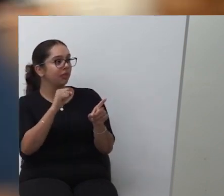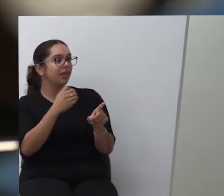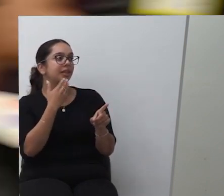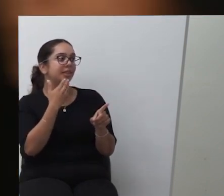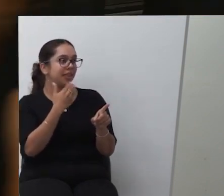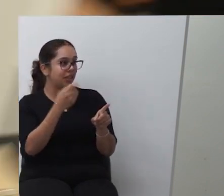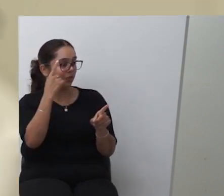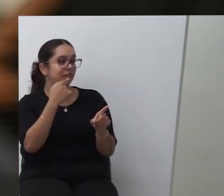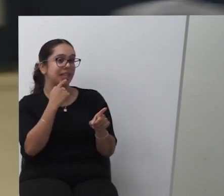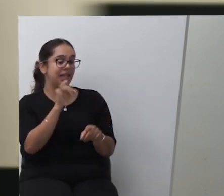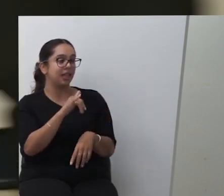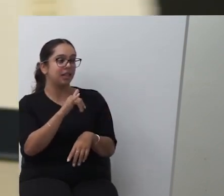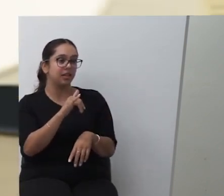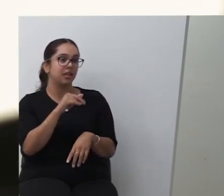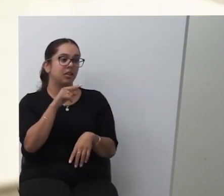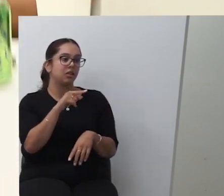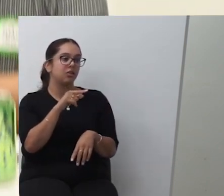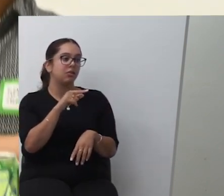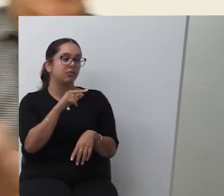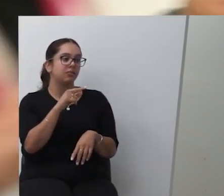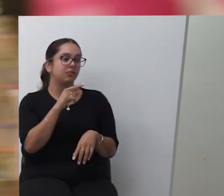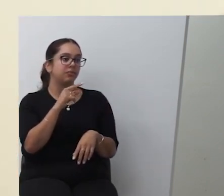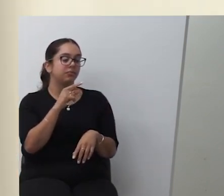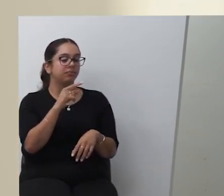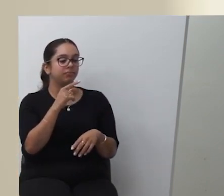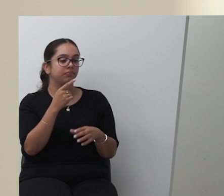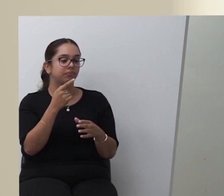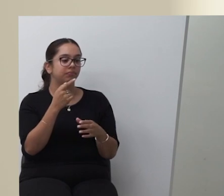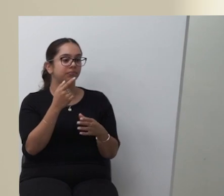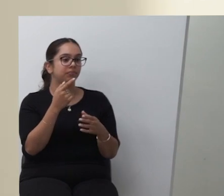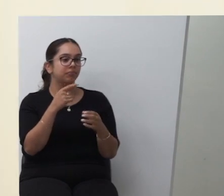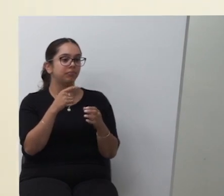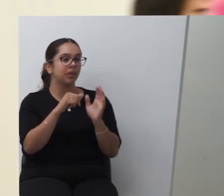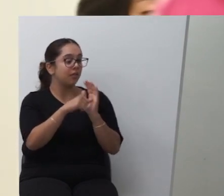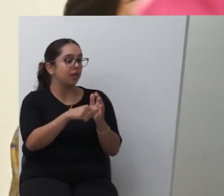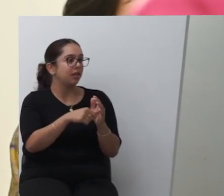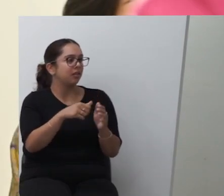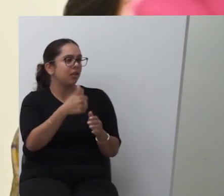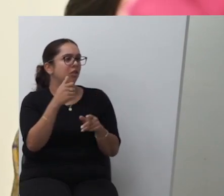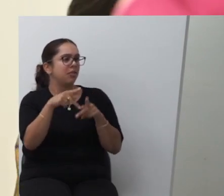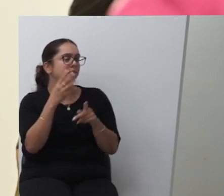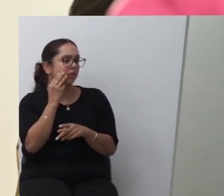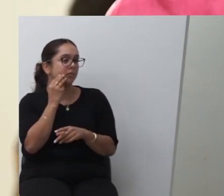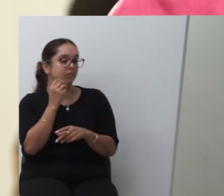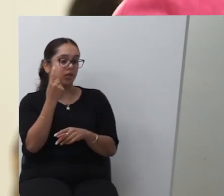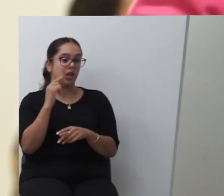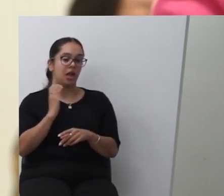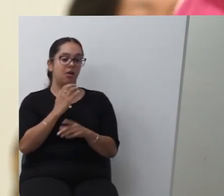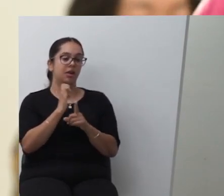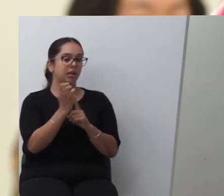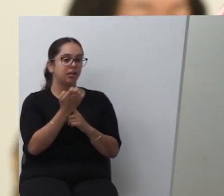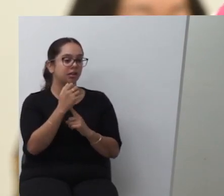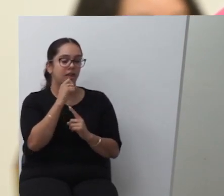Thank you for saying that, because you might have touched upon something that other people feel too. But our ecosystem could be like literally, it doesn't have to